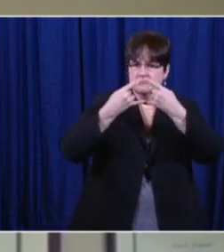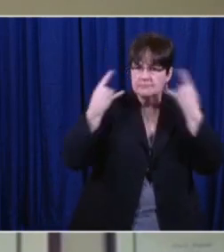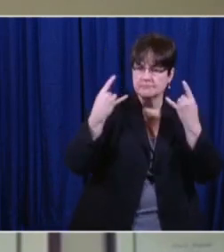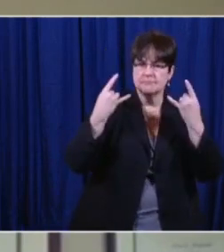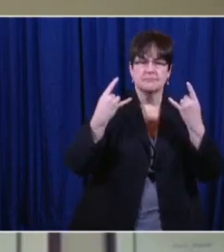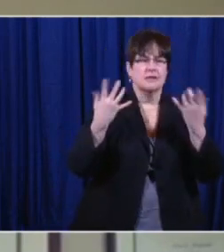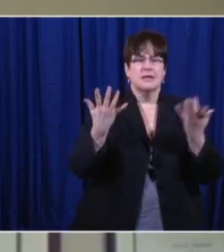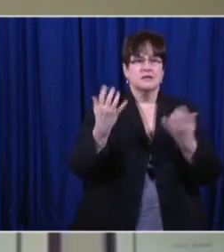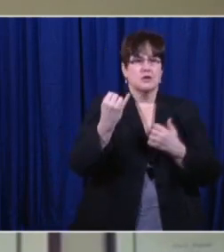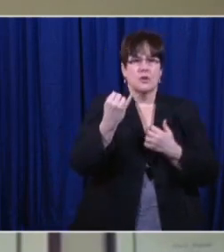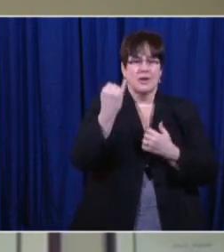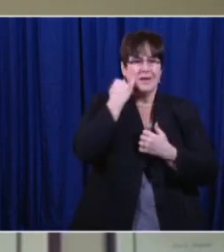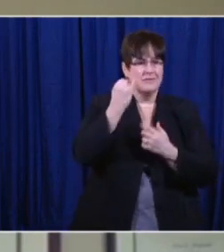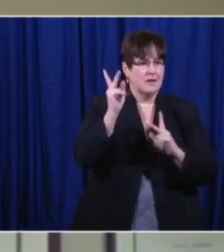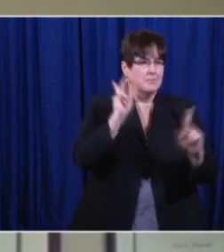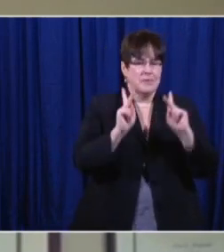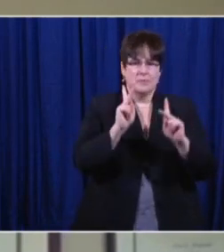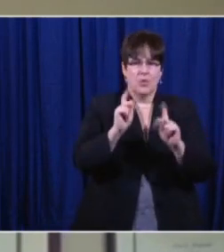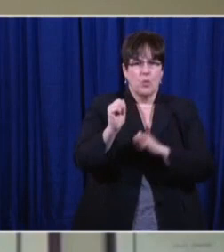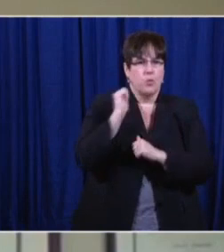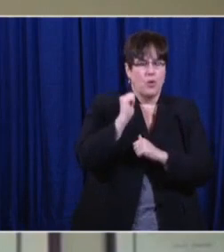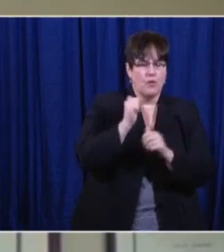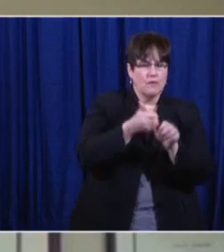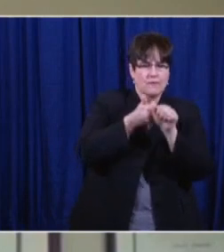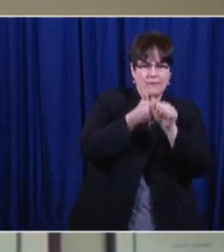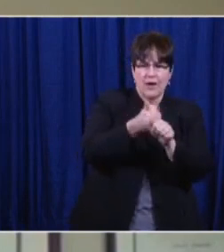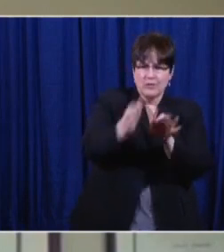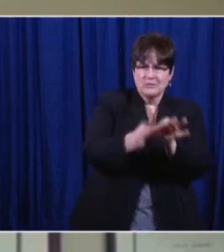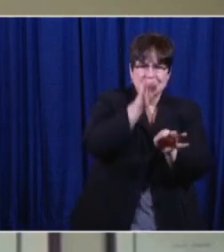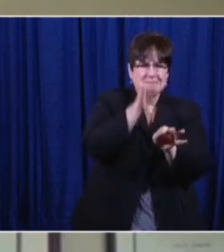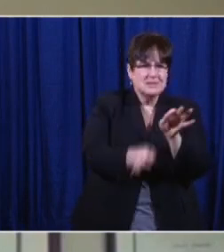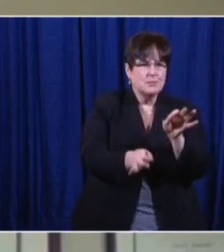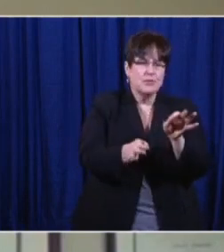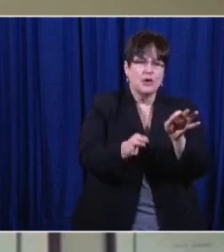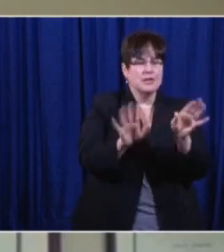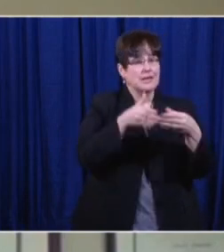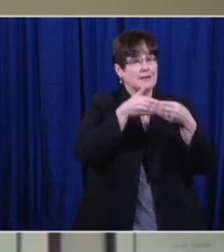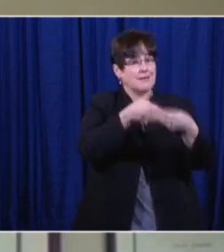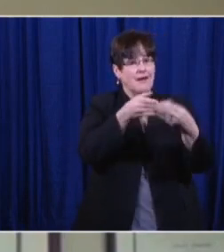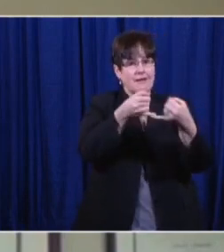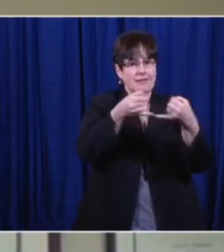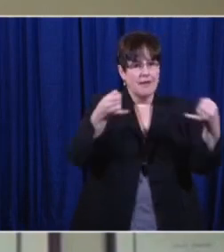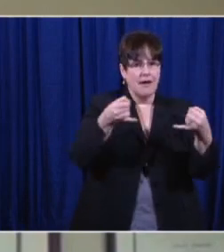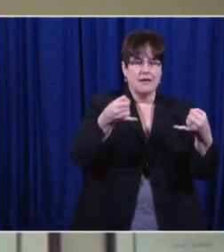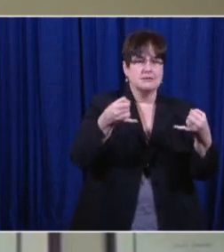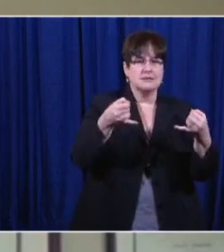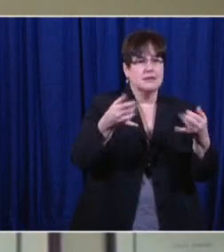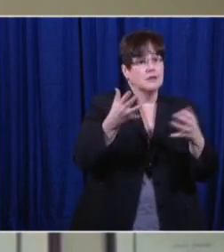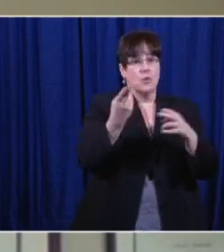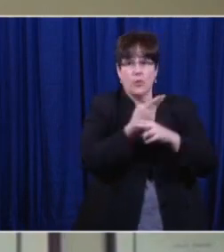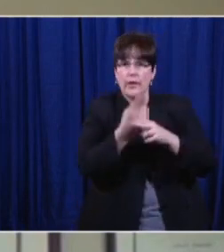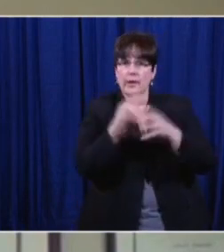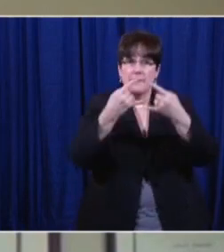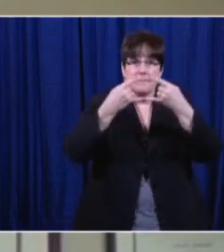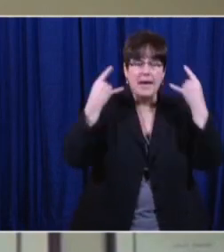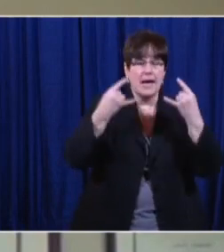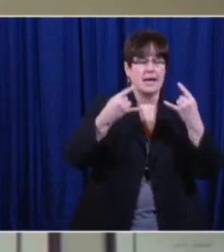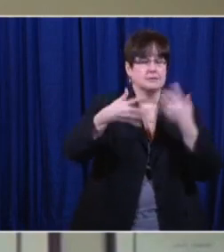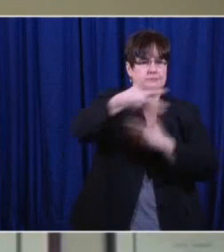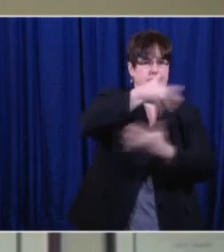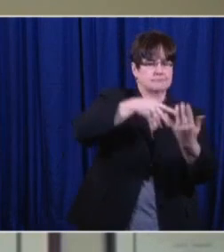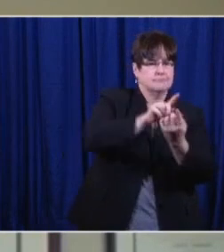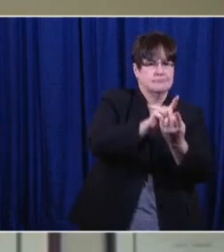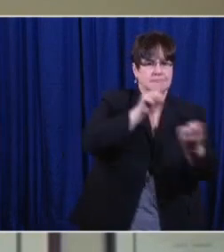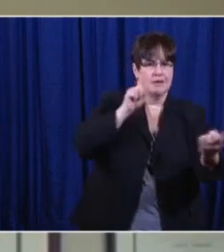are not following these simple guidelines to an adequate standard of wearing masks and social distancing and avoiding